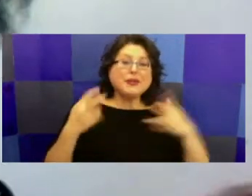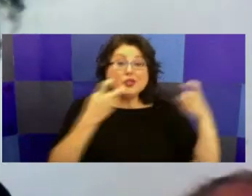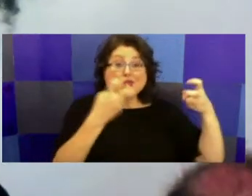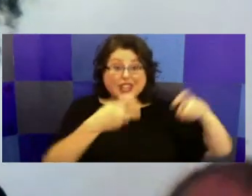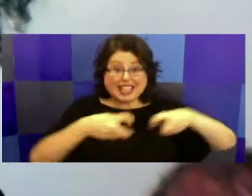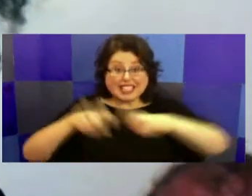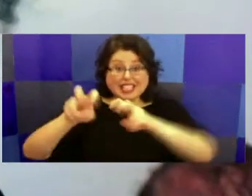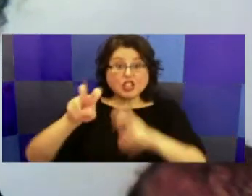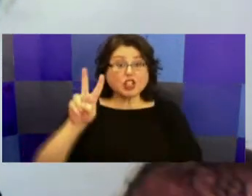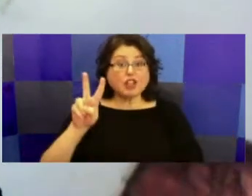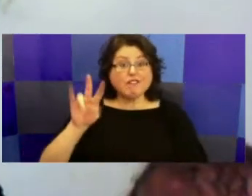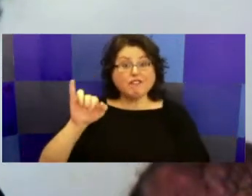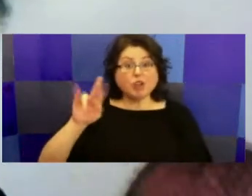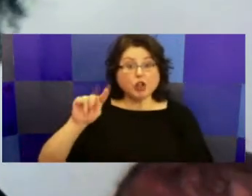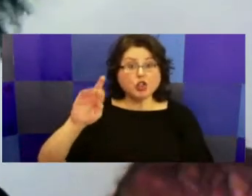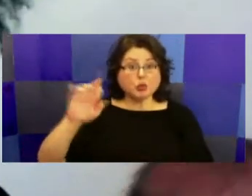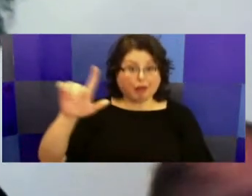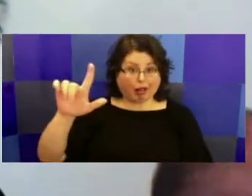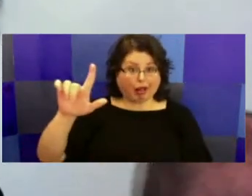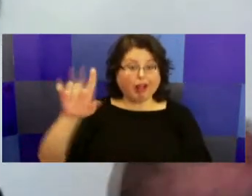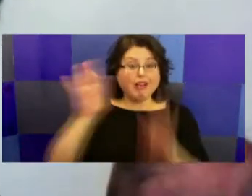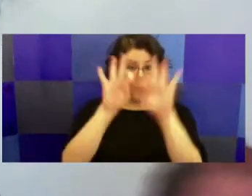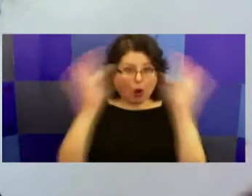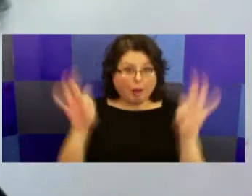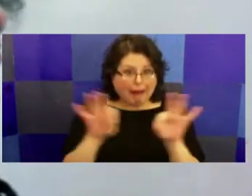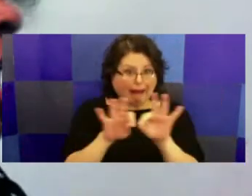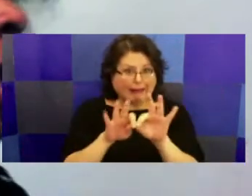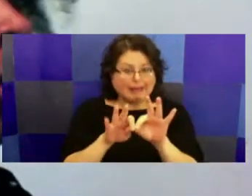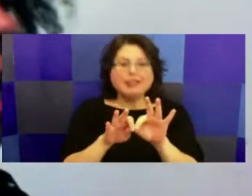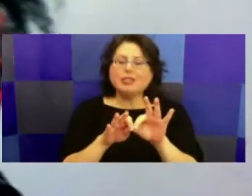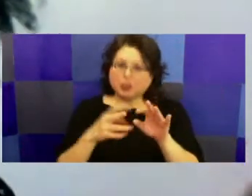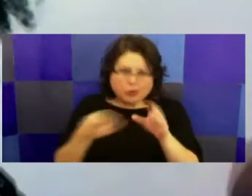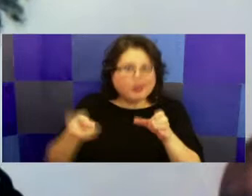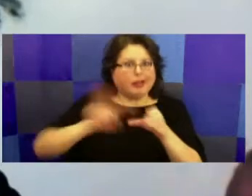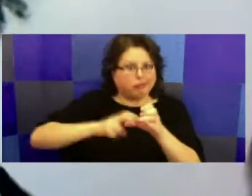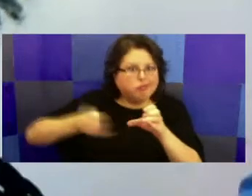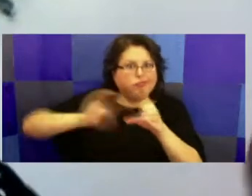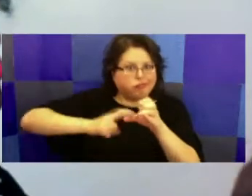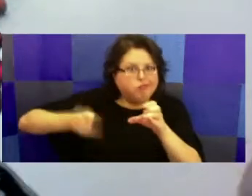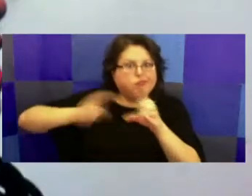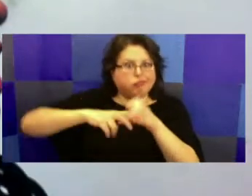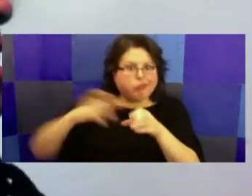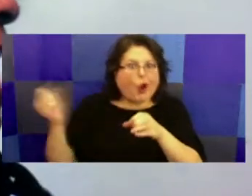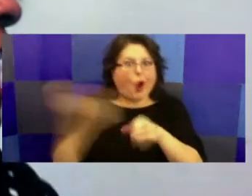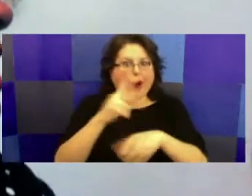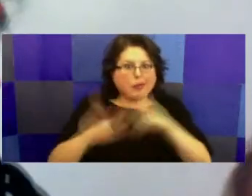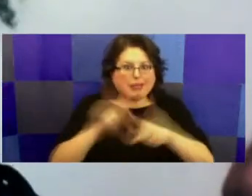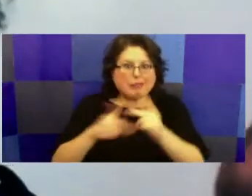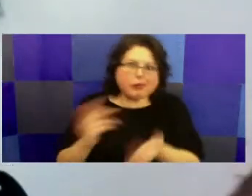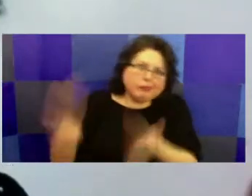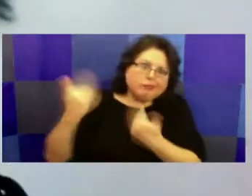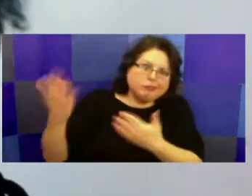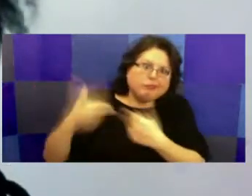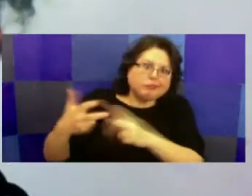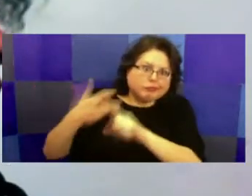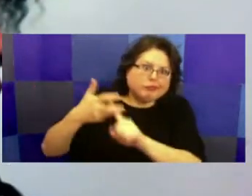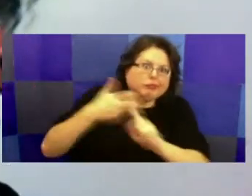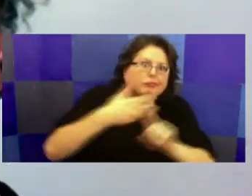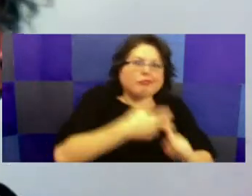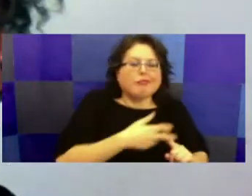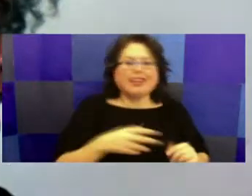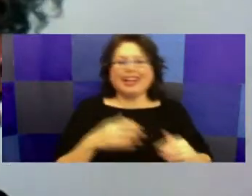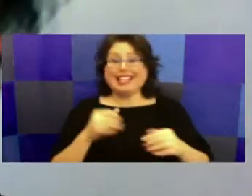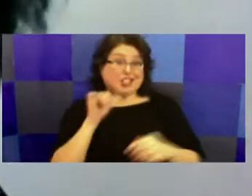a virtual format, to onboard everyone. And you know, even though things are not exactly the same as they have